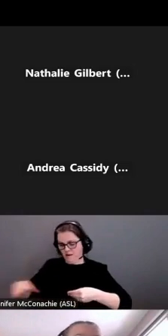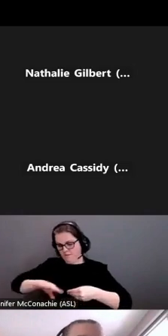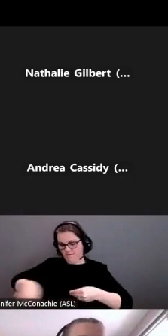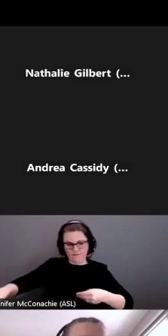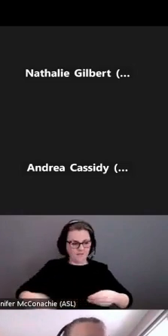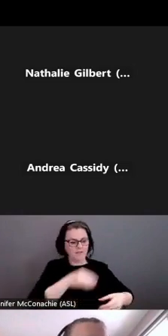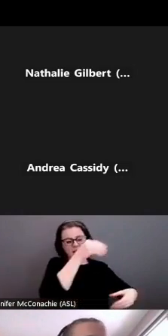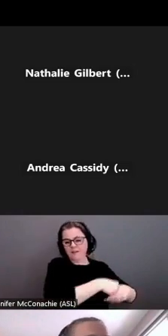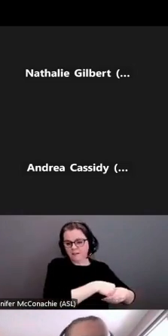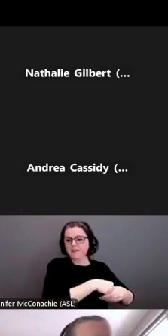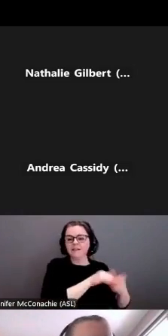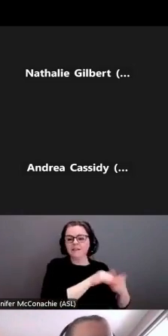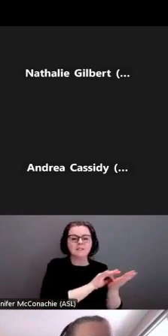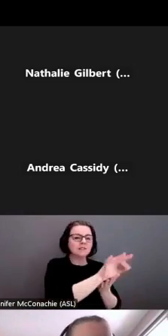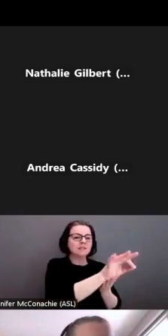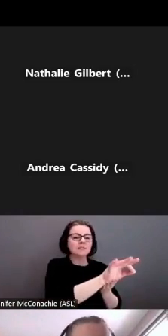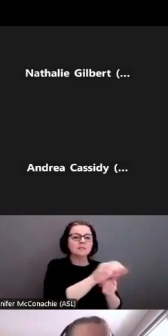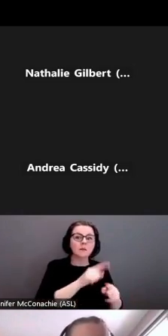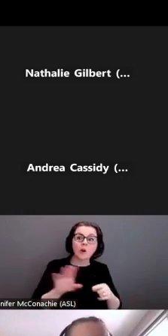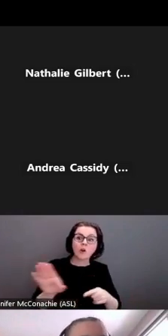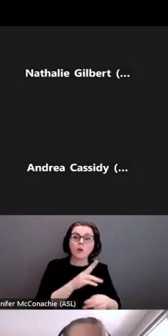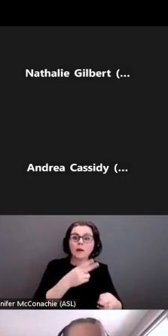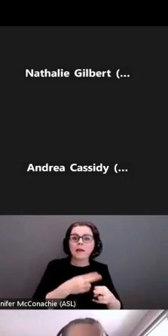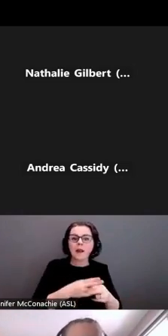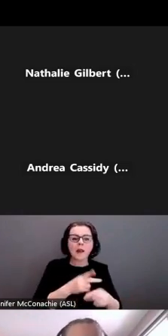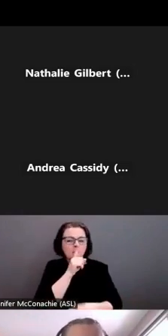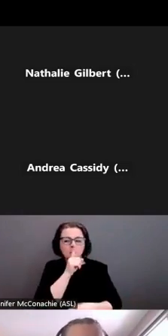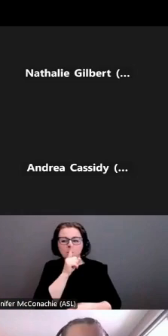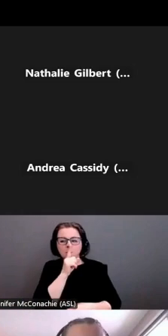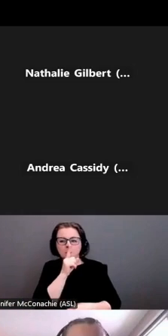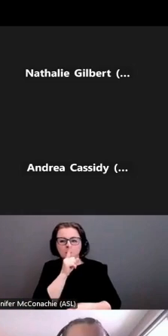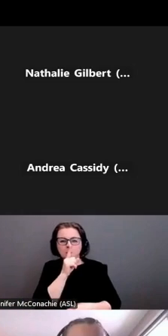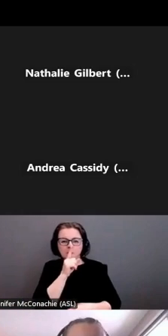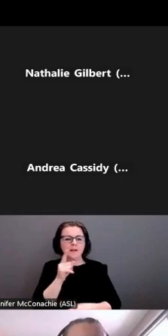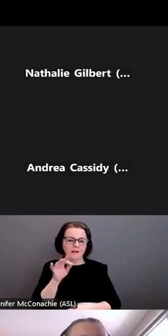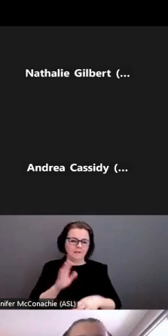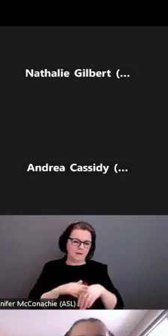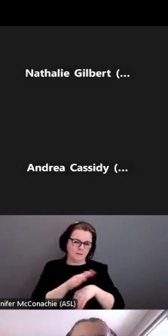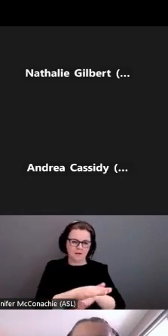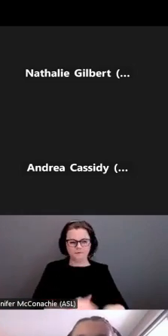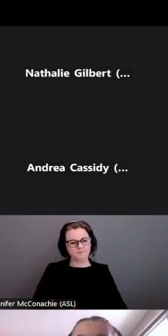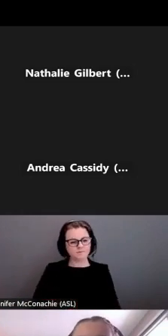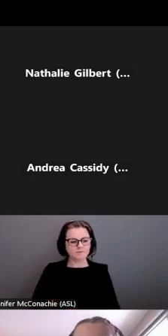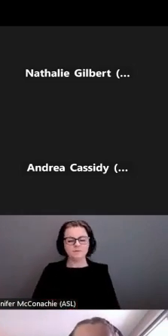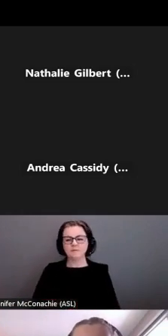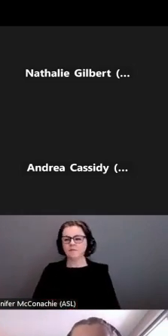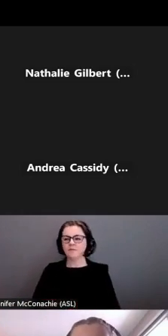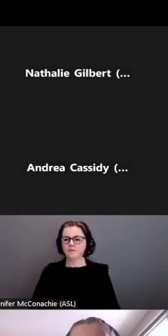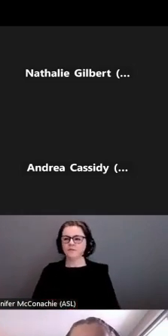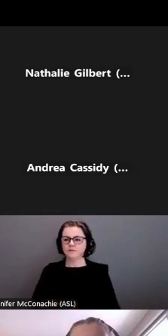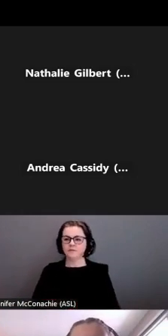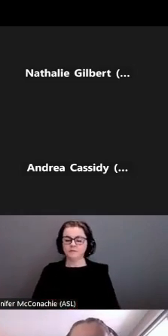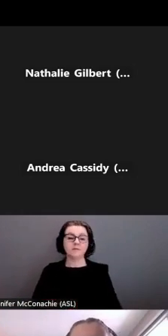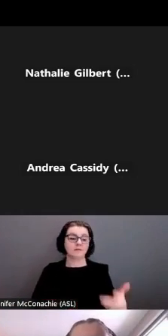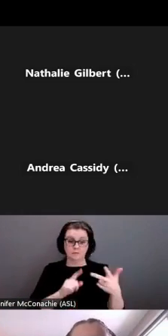we know you voted, we don't know who you voted for when you vote by mail. Now, there's also another way to